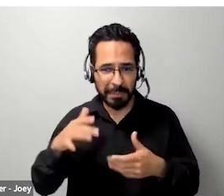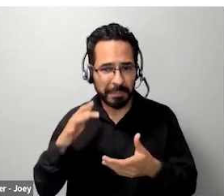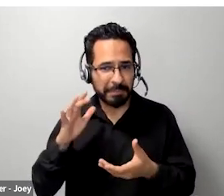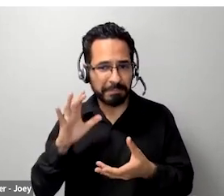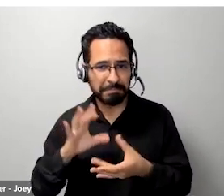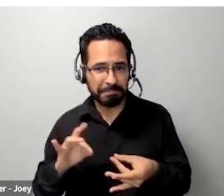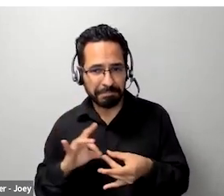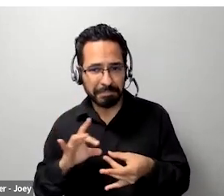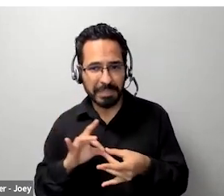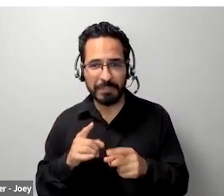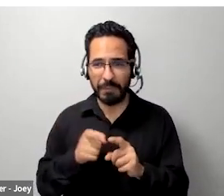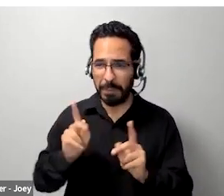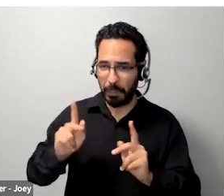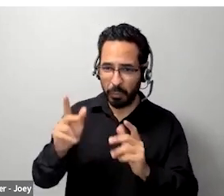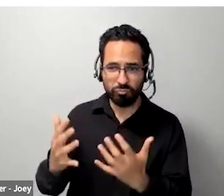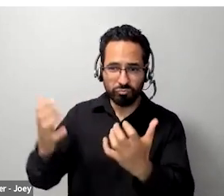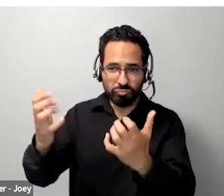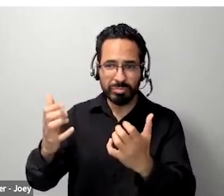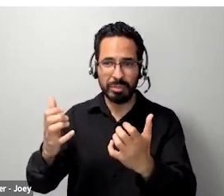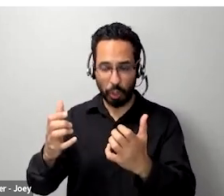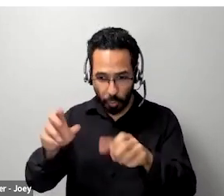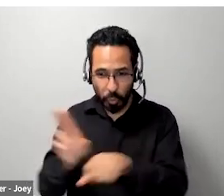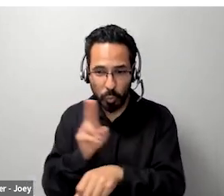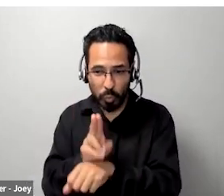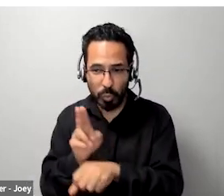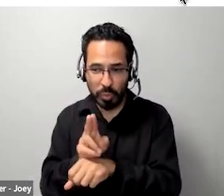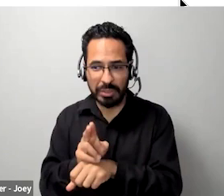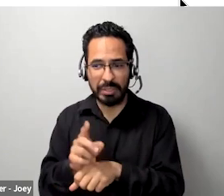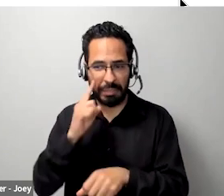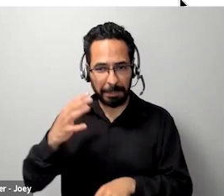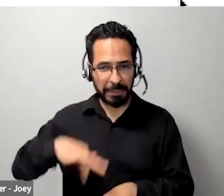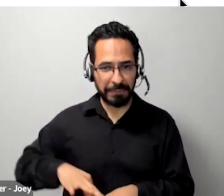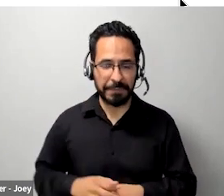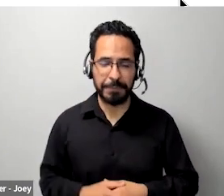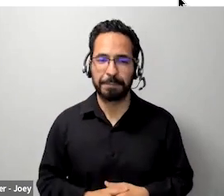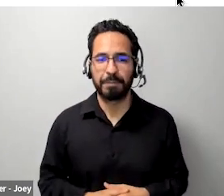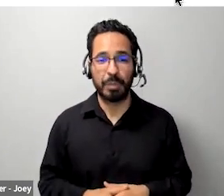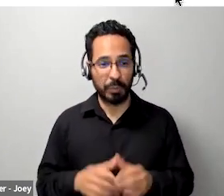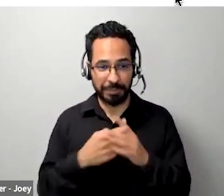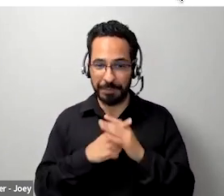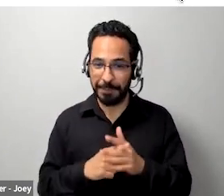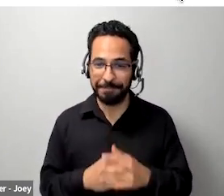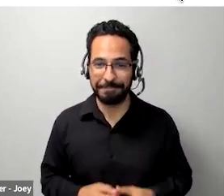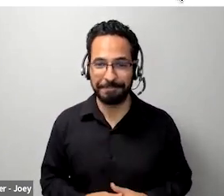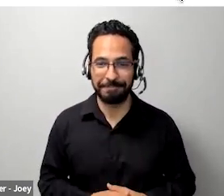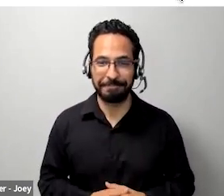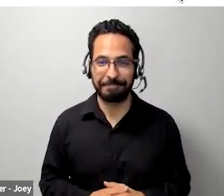that folks in the audience are actively using and find really helpful as well. So let's dive in.